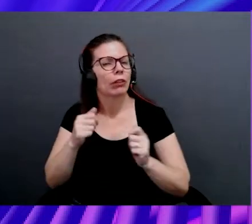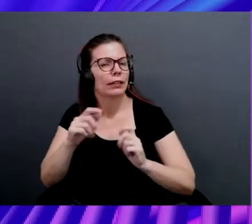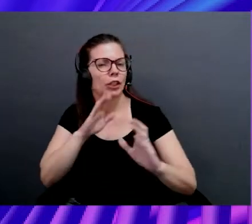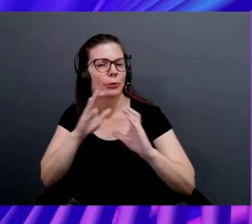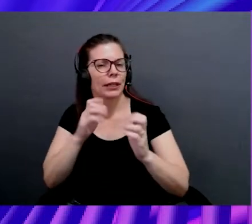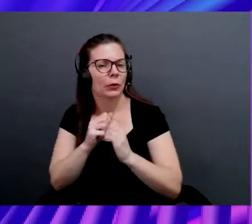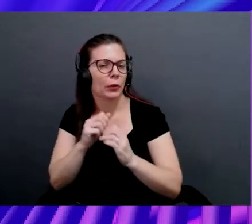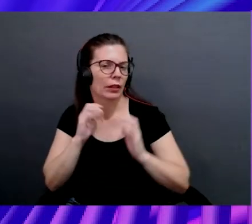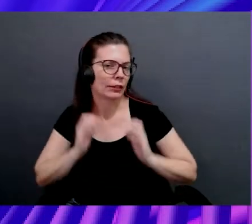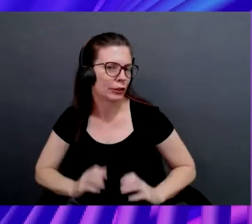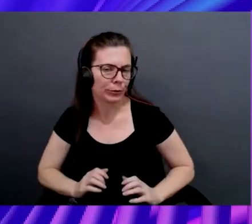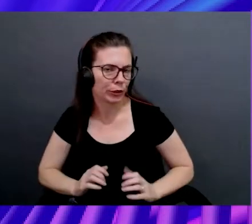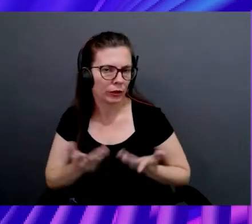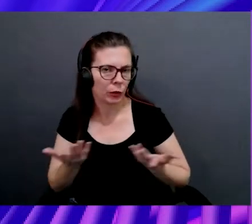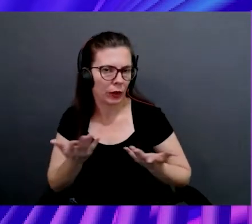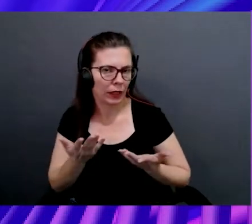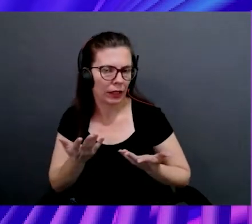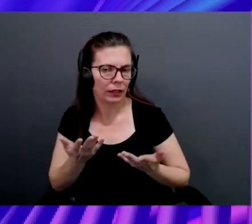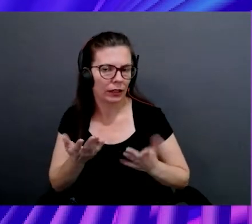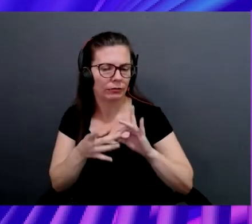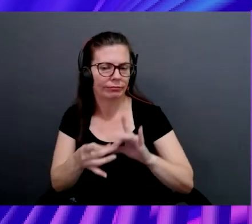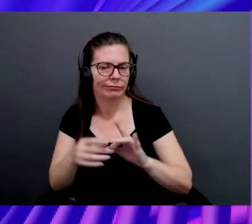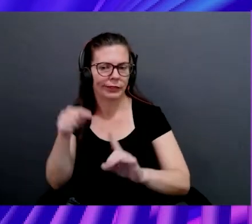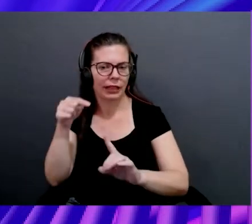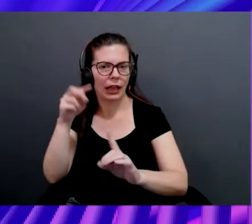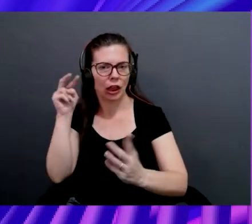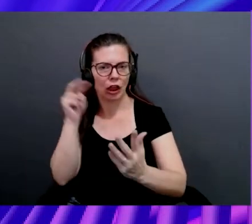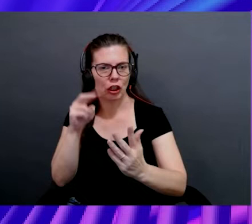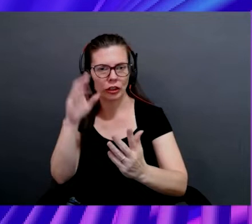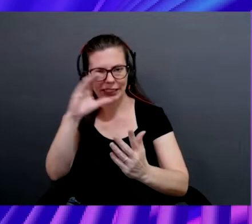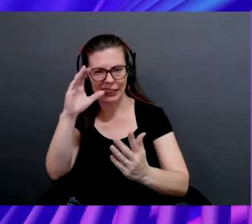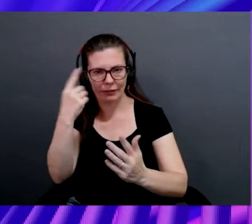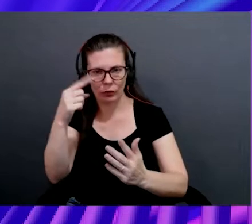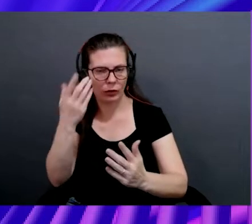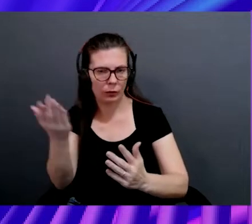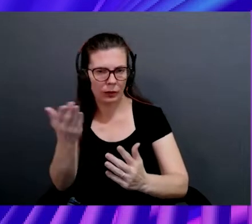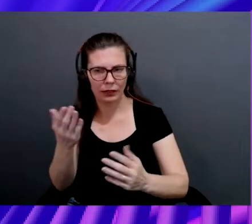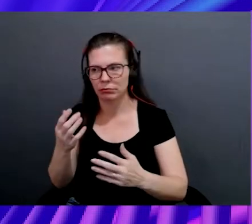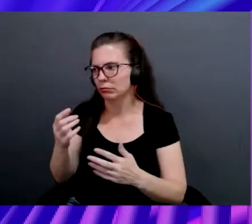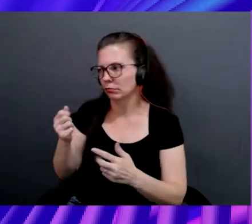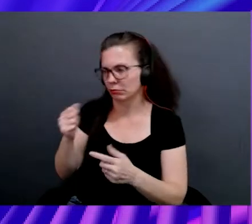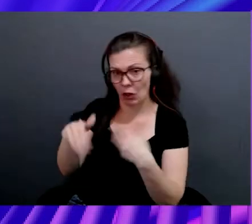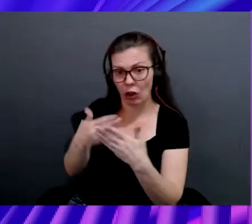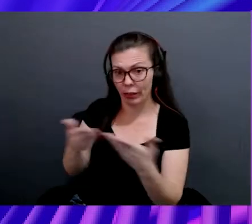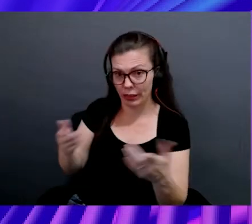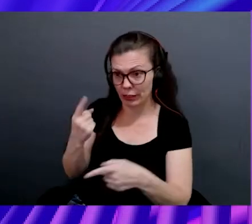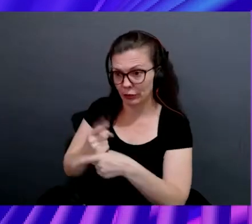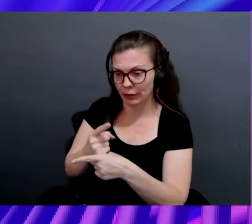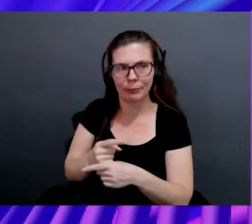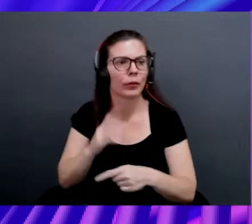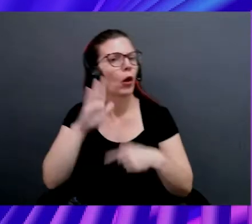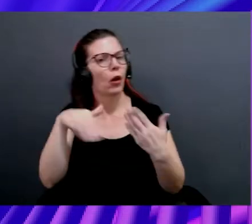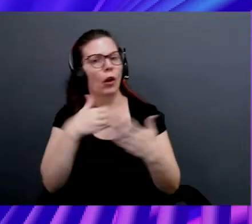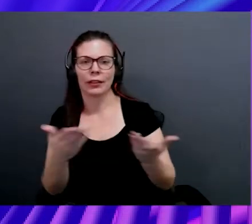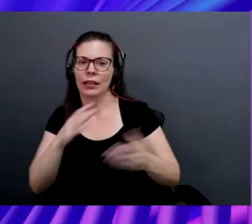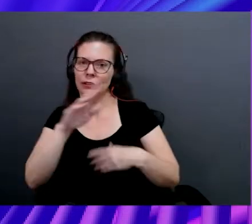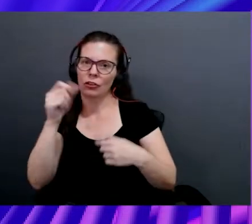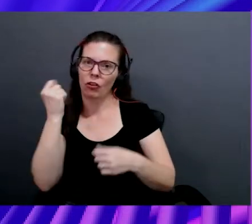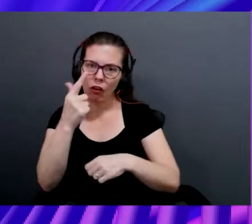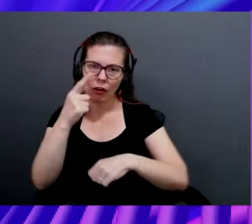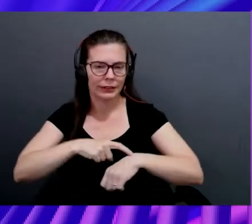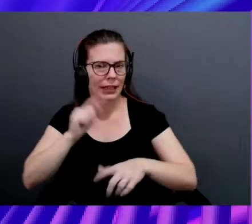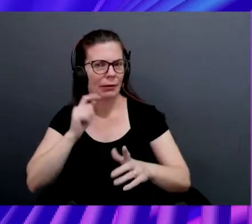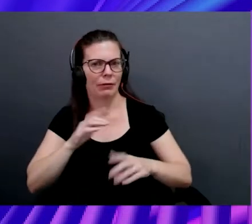about? What they should be looking for. Just look at all the things, right? All the things, all the time. Everyone's got time for that.